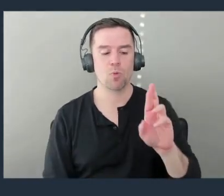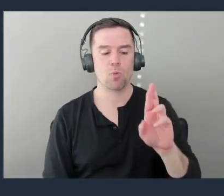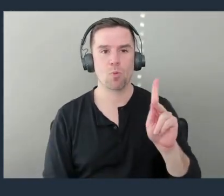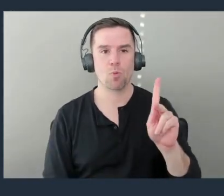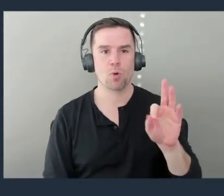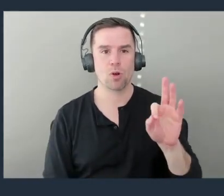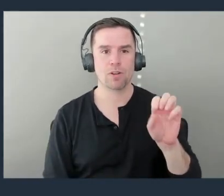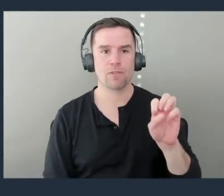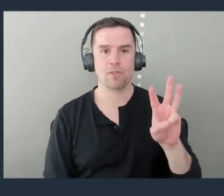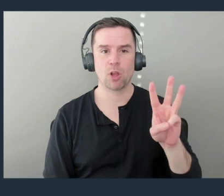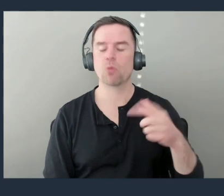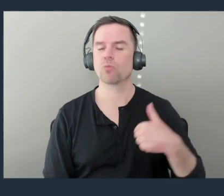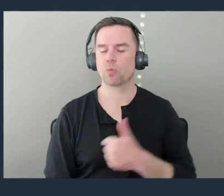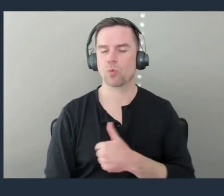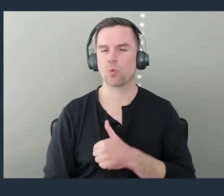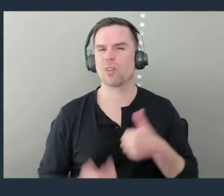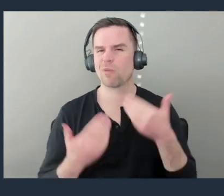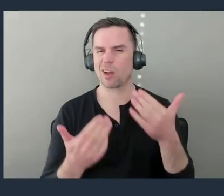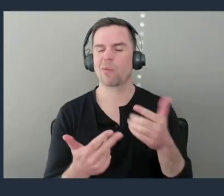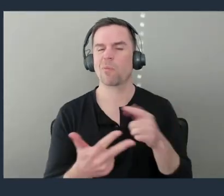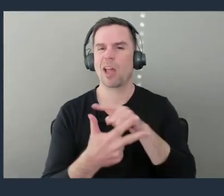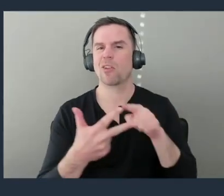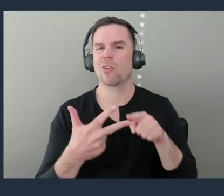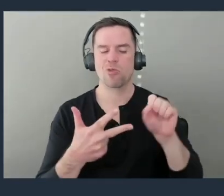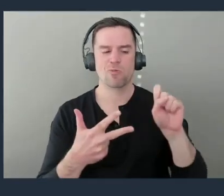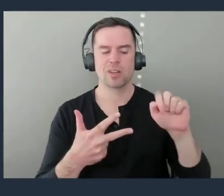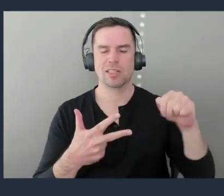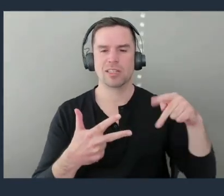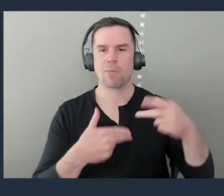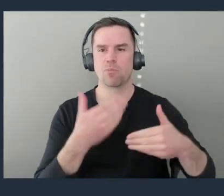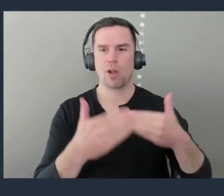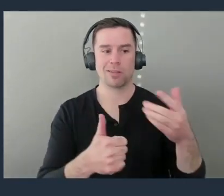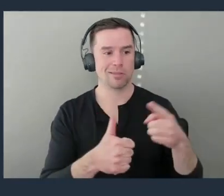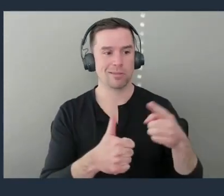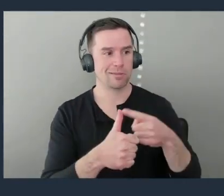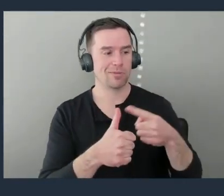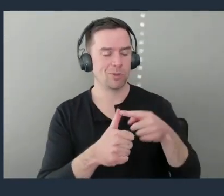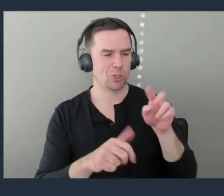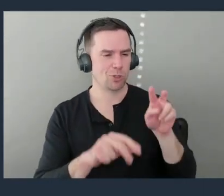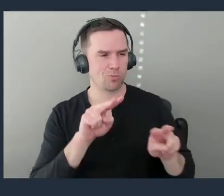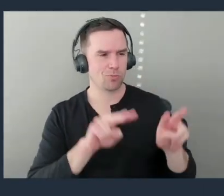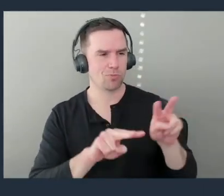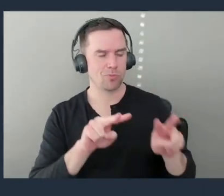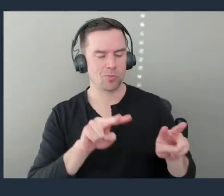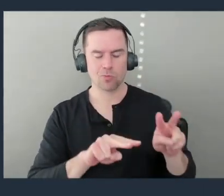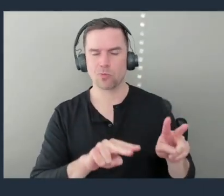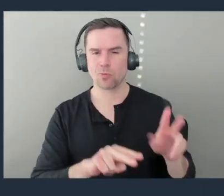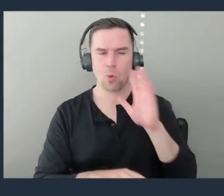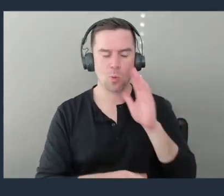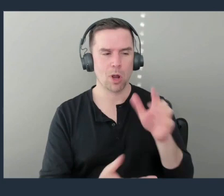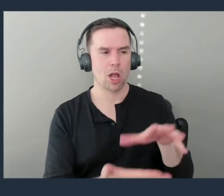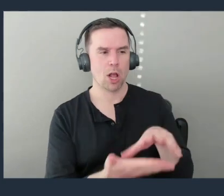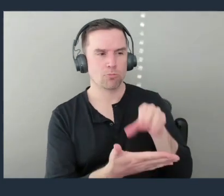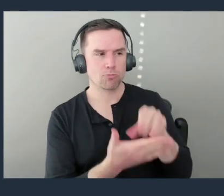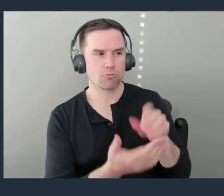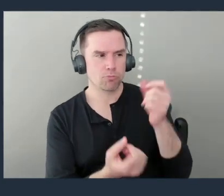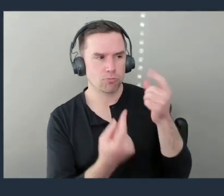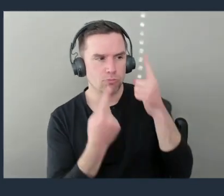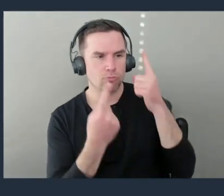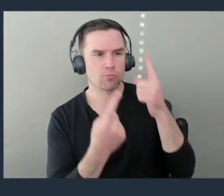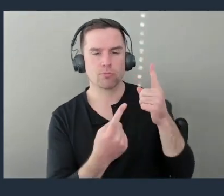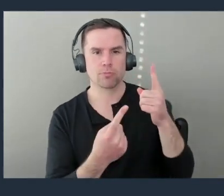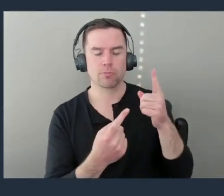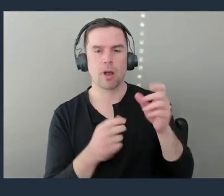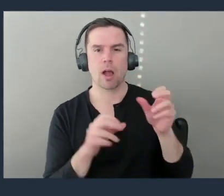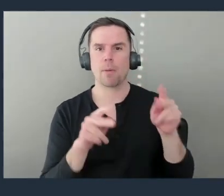three-step process. First, we start with Observe. You gain deeper visibility into your storage to identify optimization